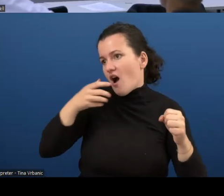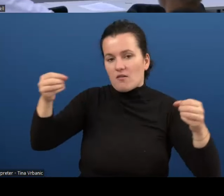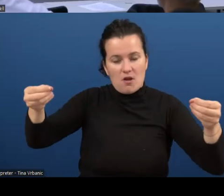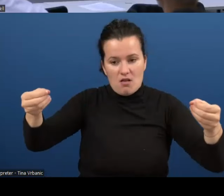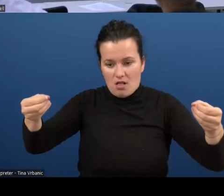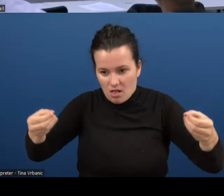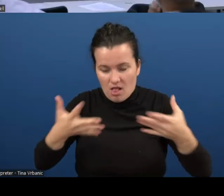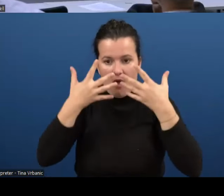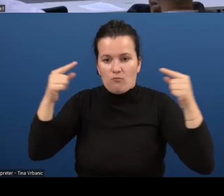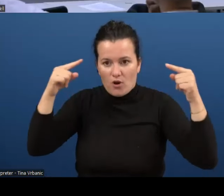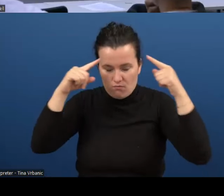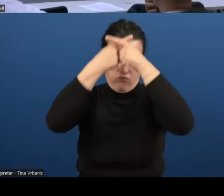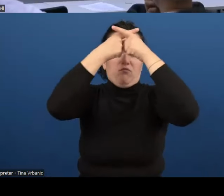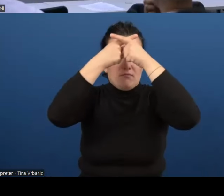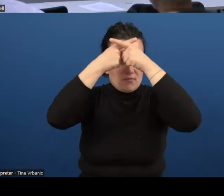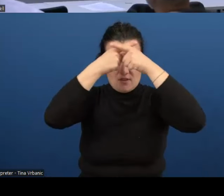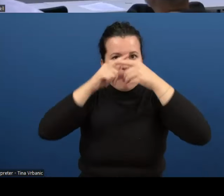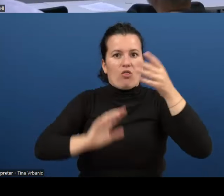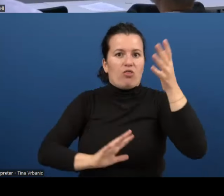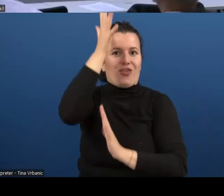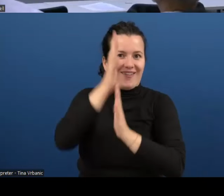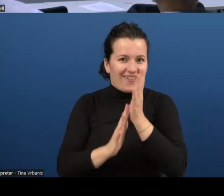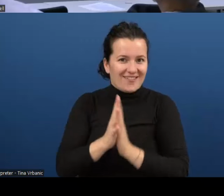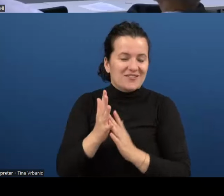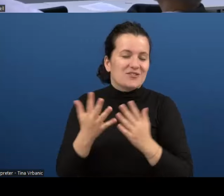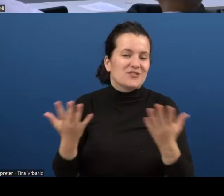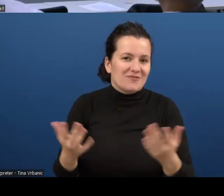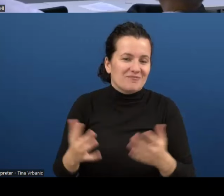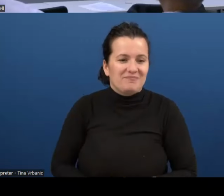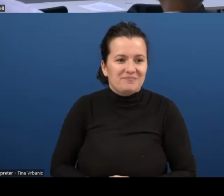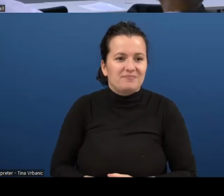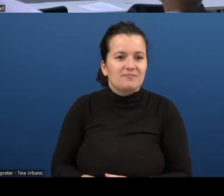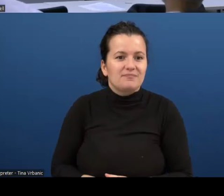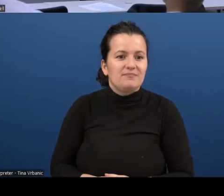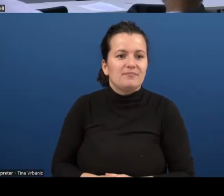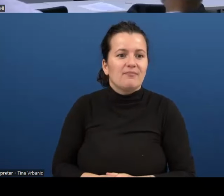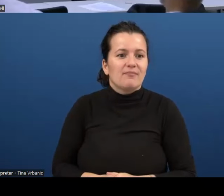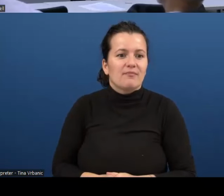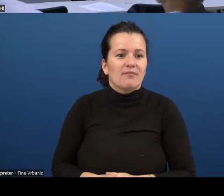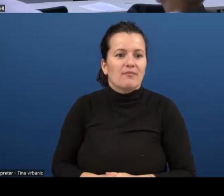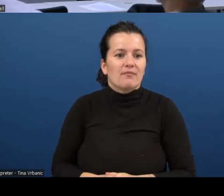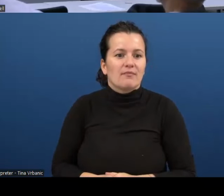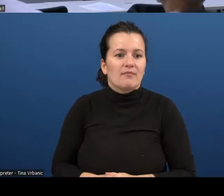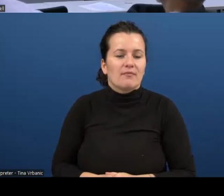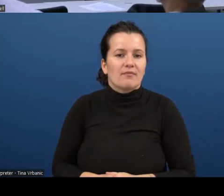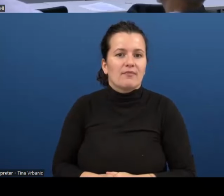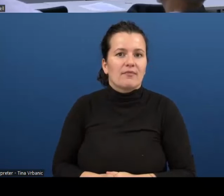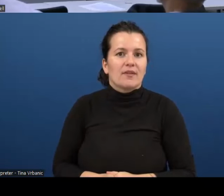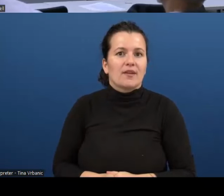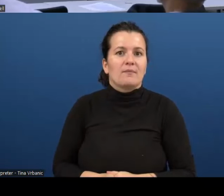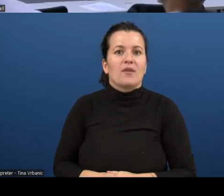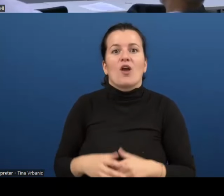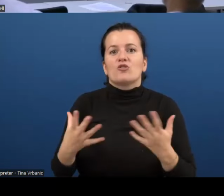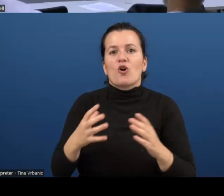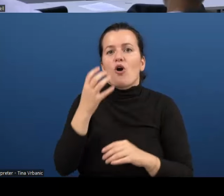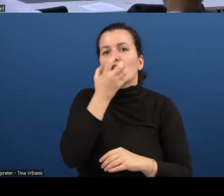this. So that's another example. So to summarize, the thermal